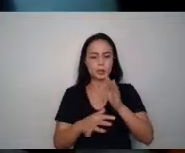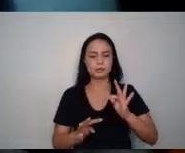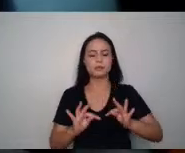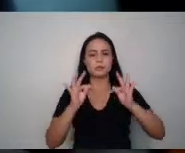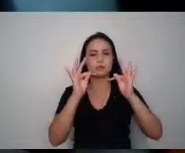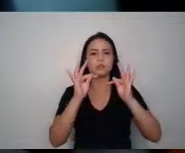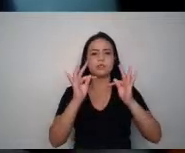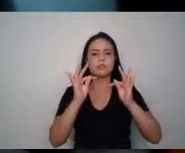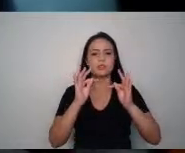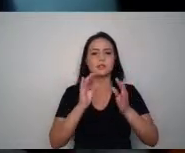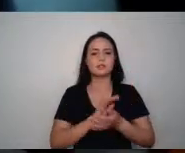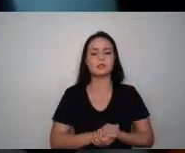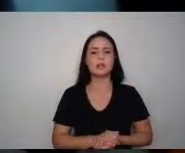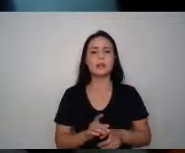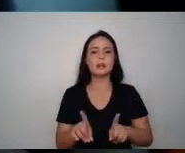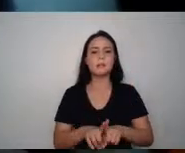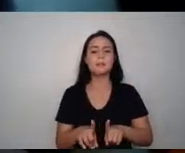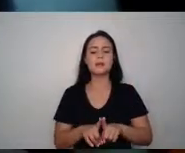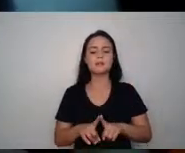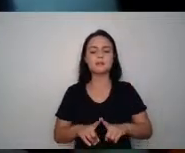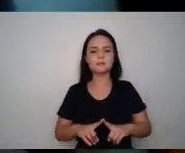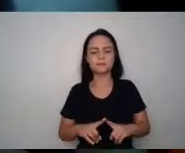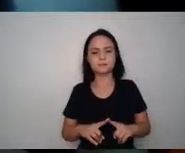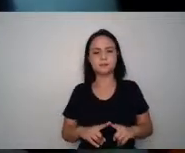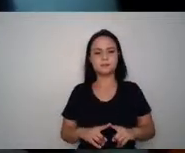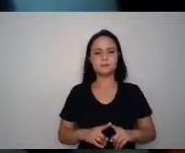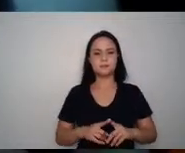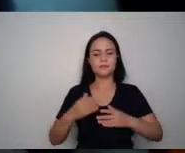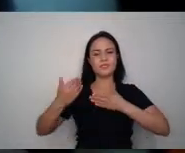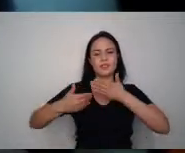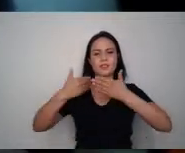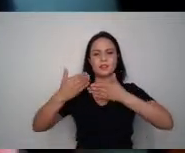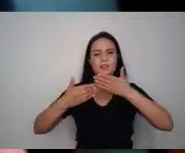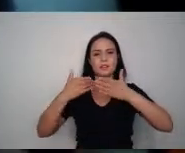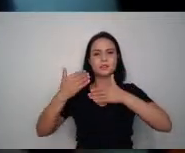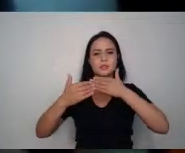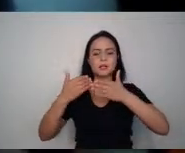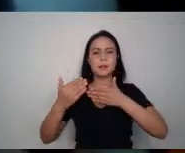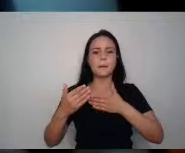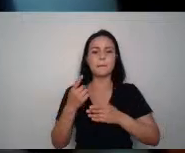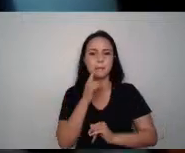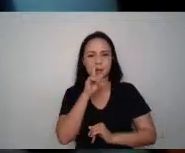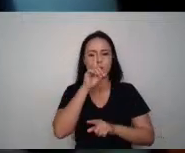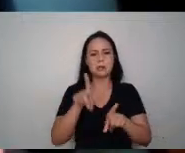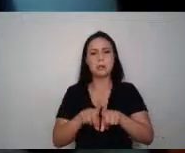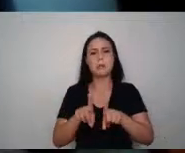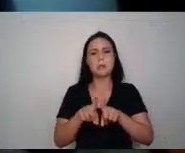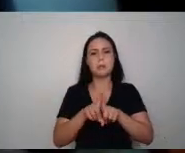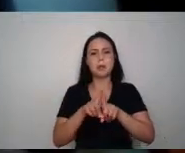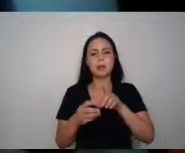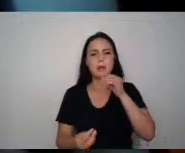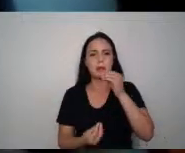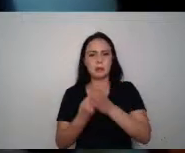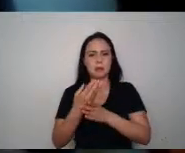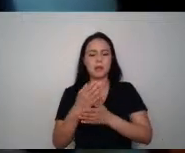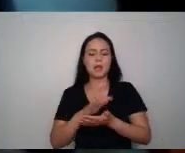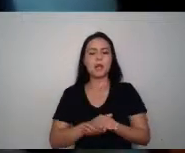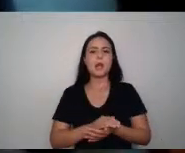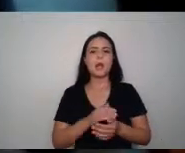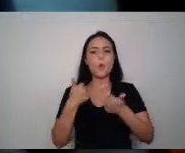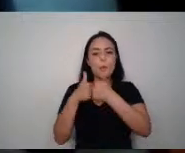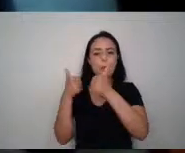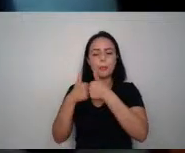carried out through digital platforms, and they are Como, por exemplo, a these construção. activities that are very dangerous, such